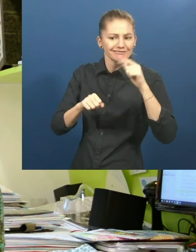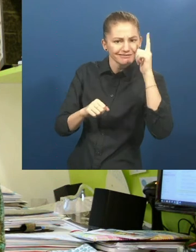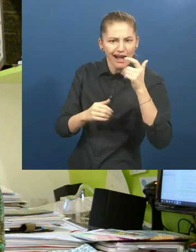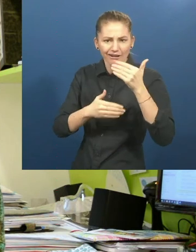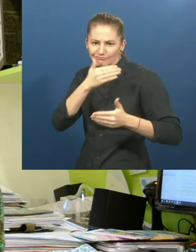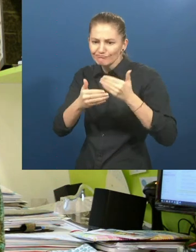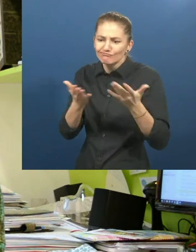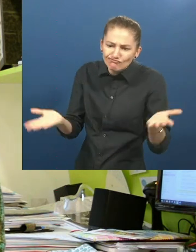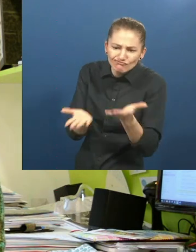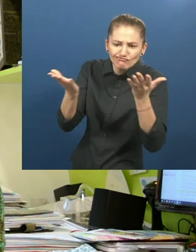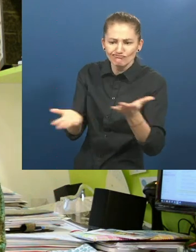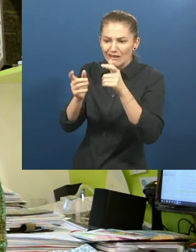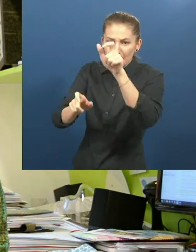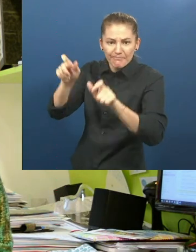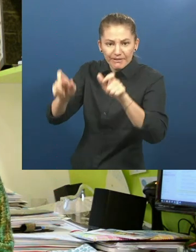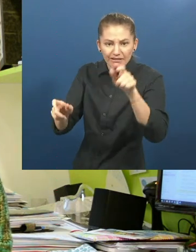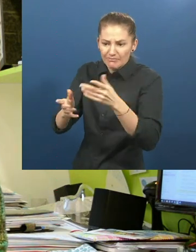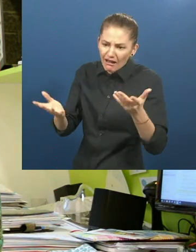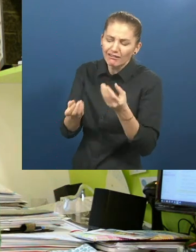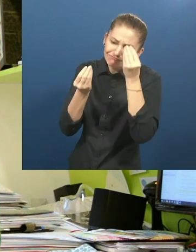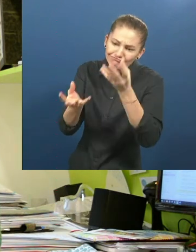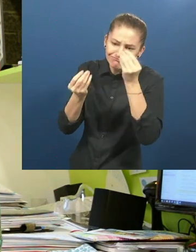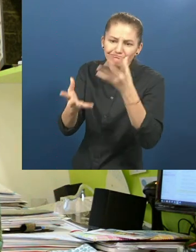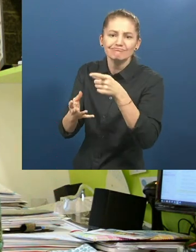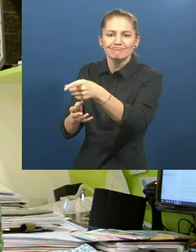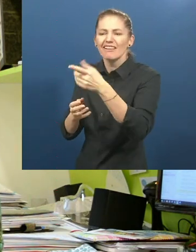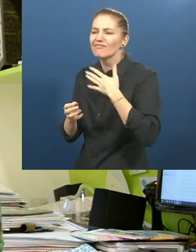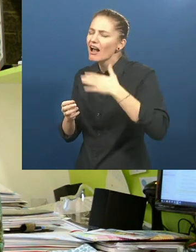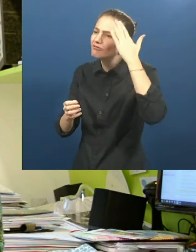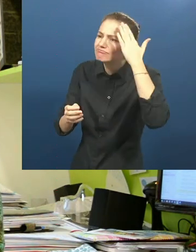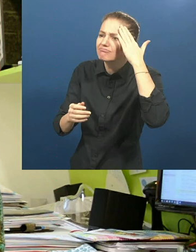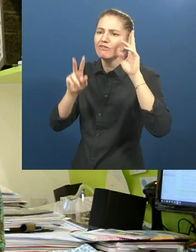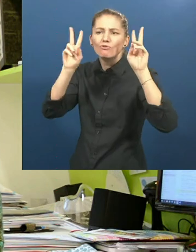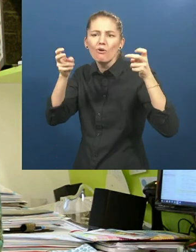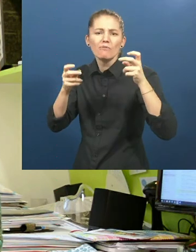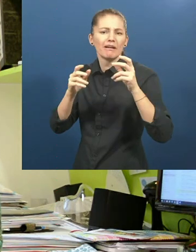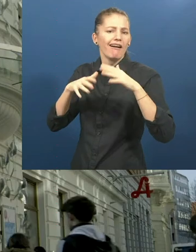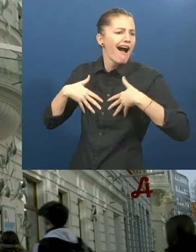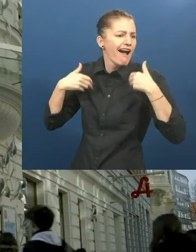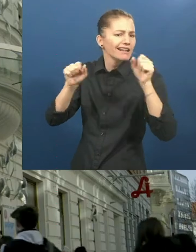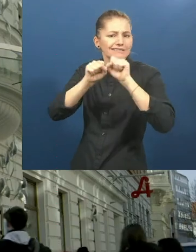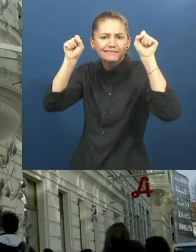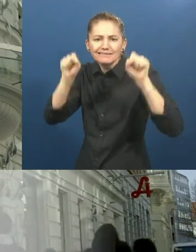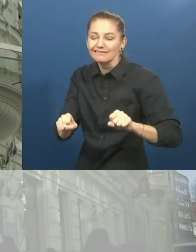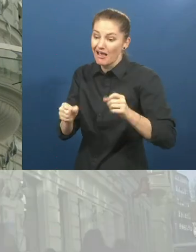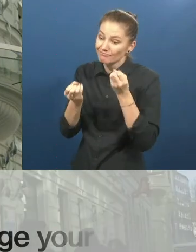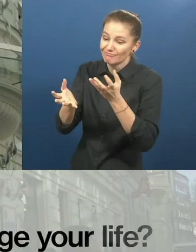for people who want the access to this health system in sign language.